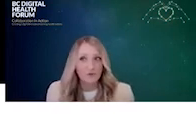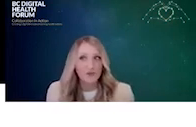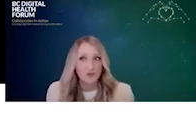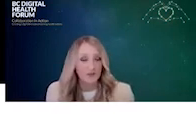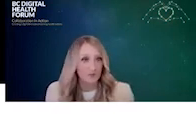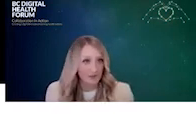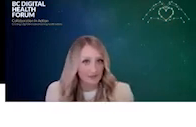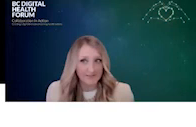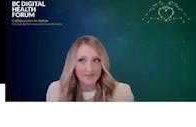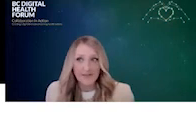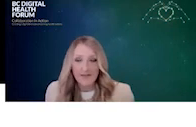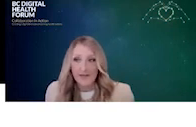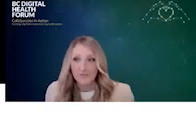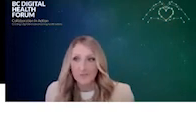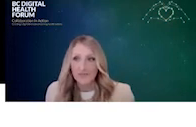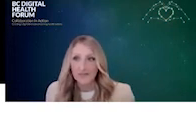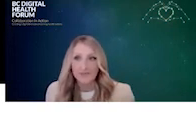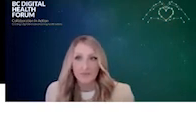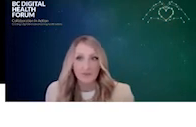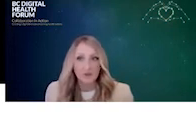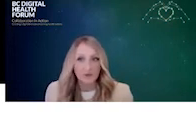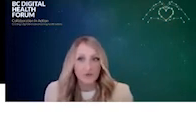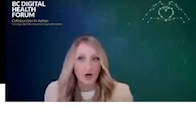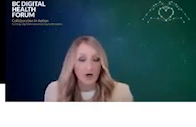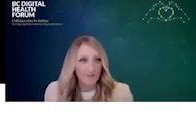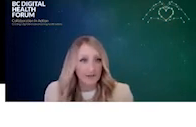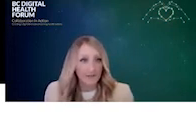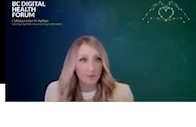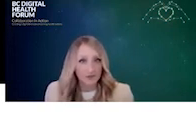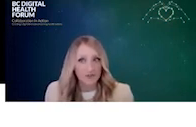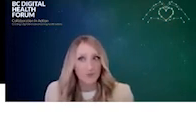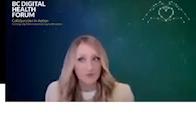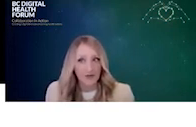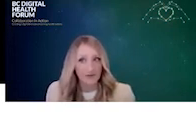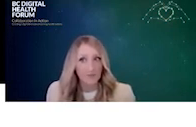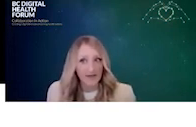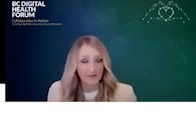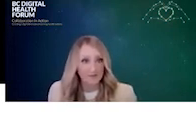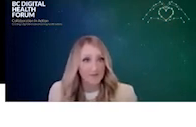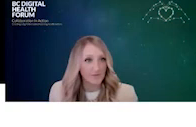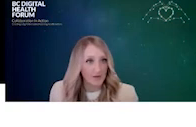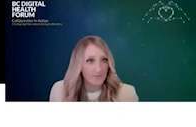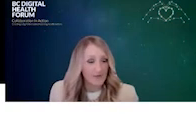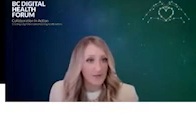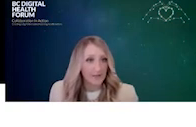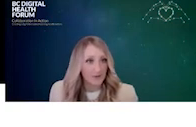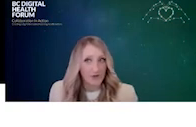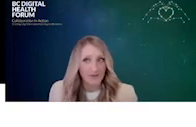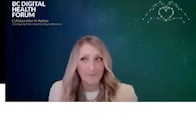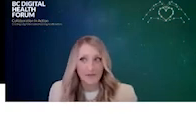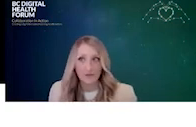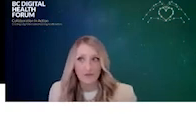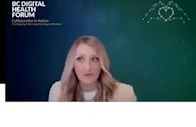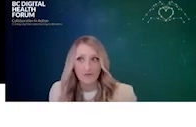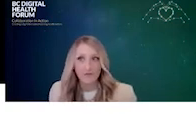that future iterations of PAS will include automatically pushing provider panels from